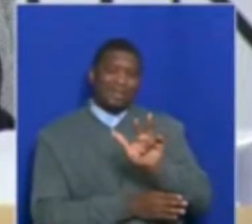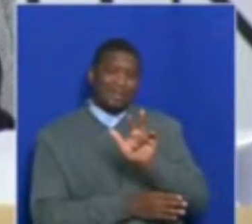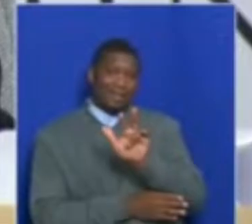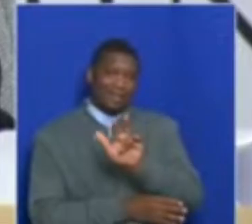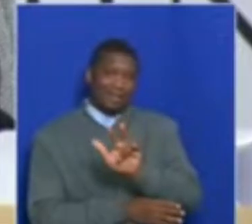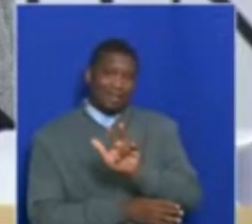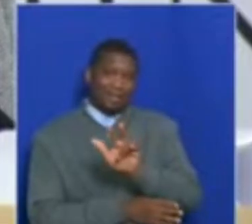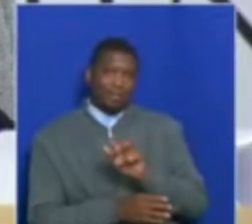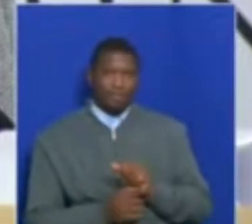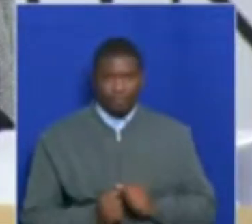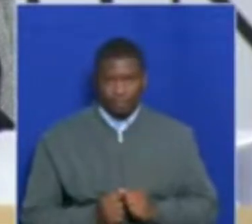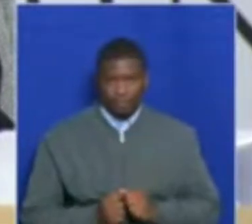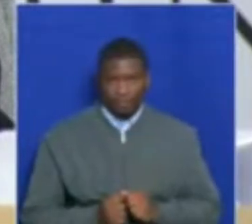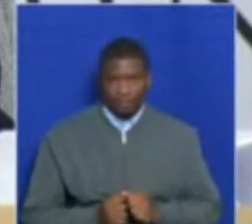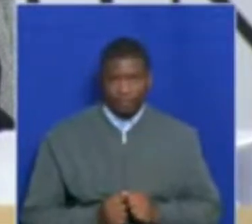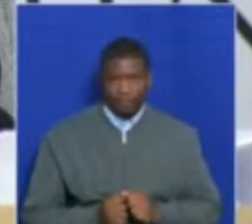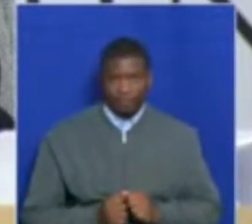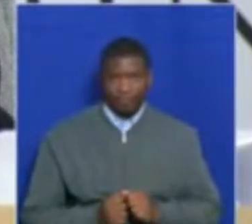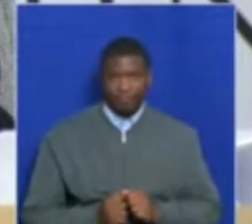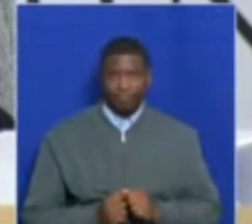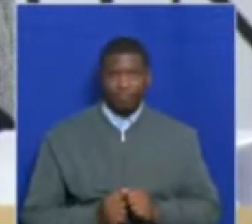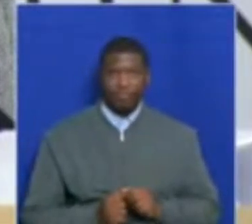spilling over to page 889.